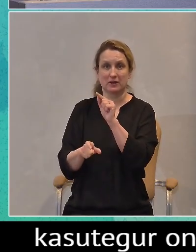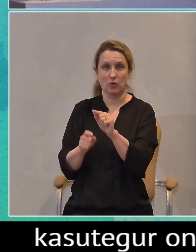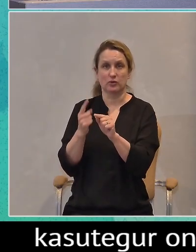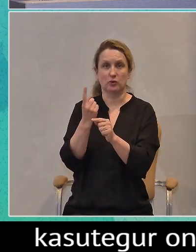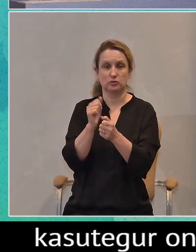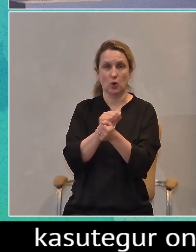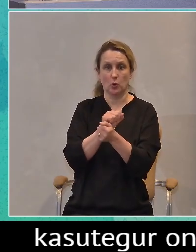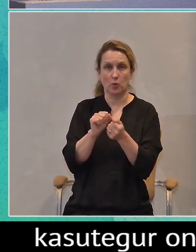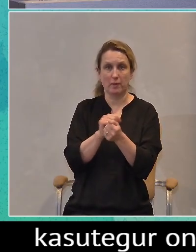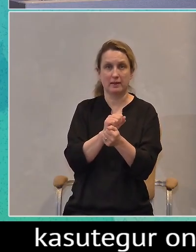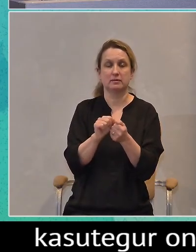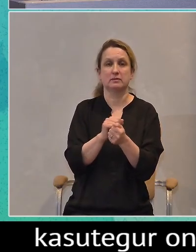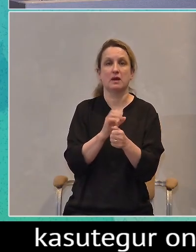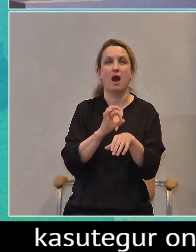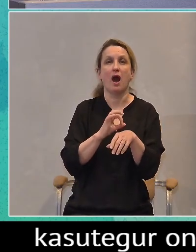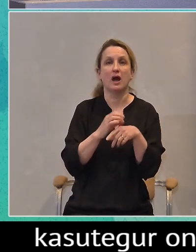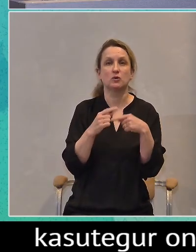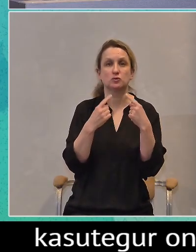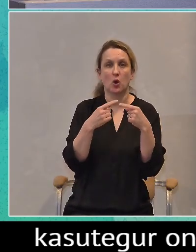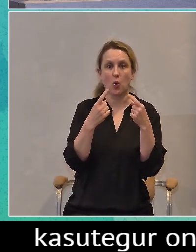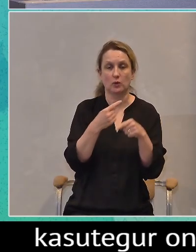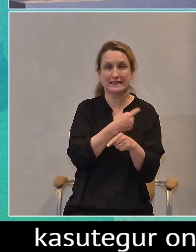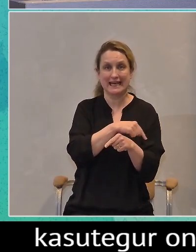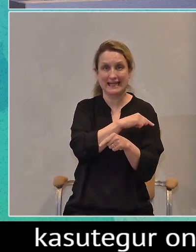There is one document per individual.